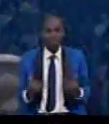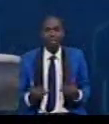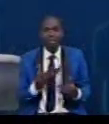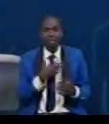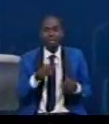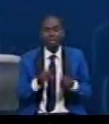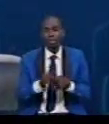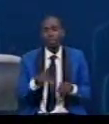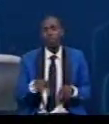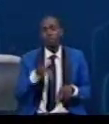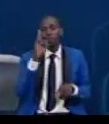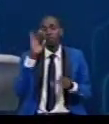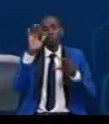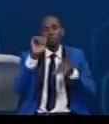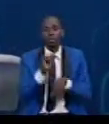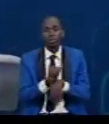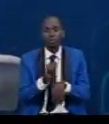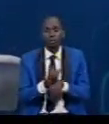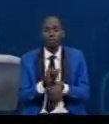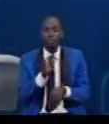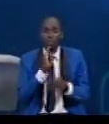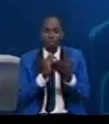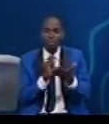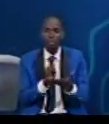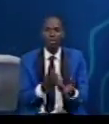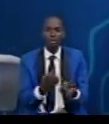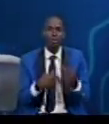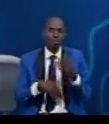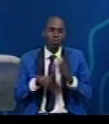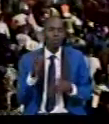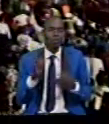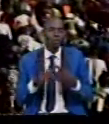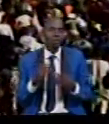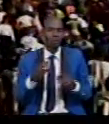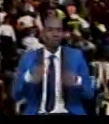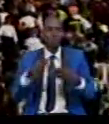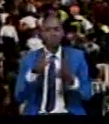the miracle, you start coming out. Want to hear your testimony.